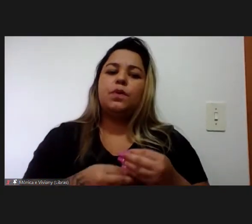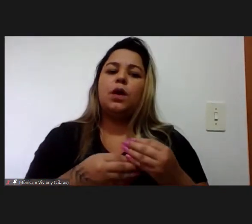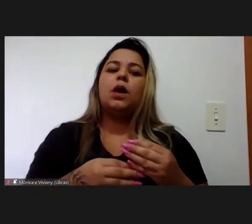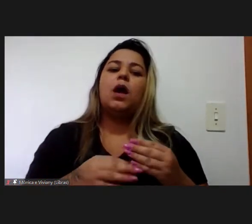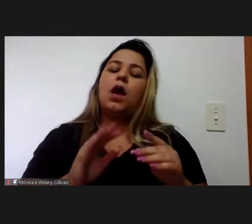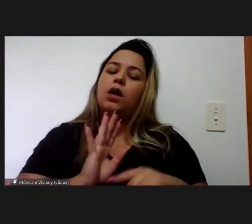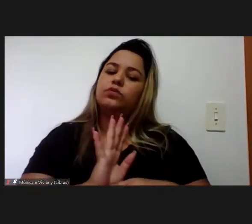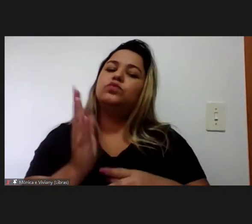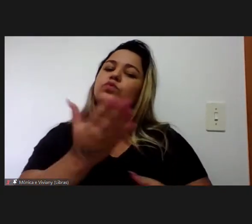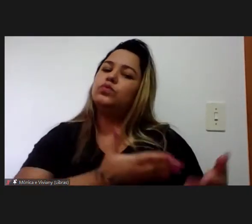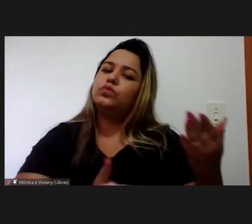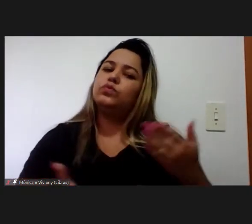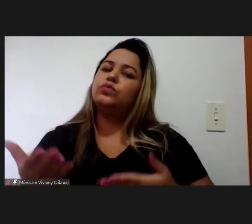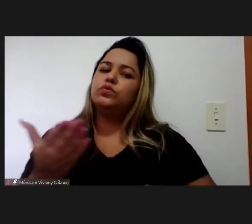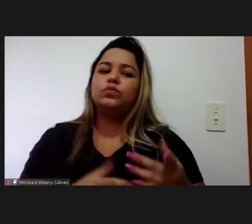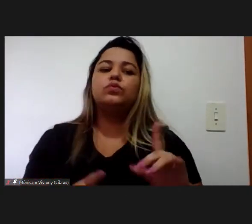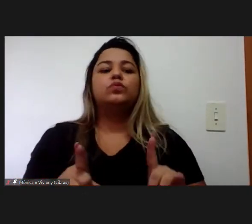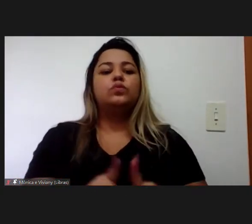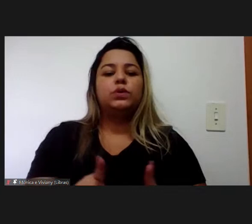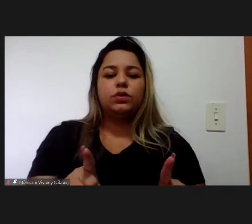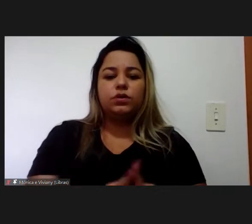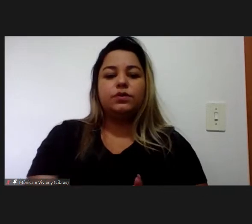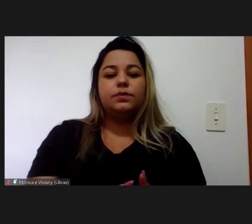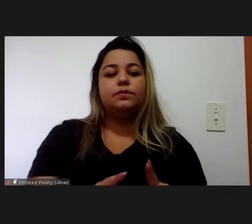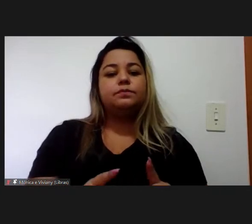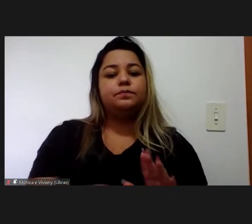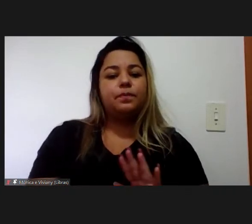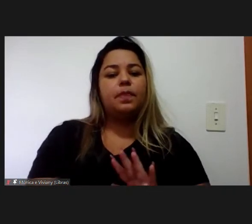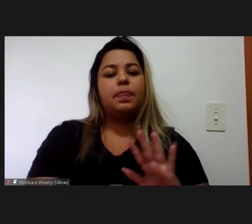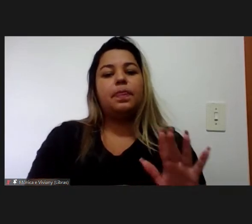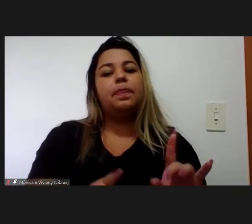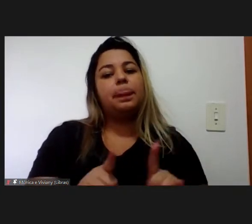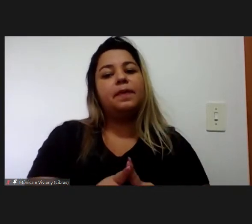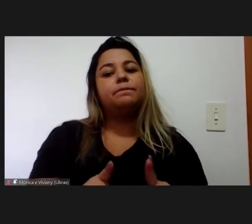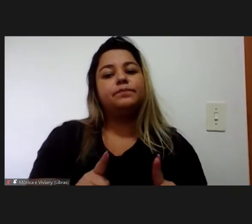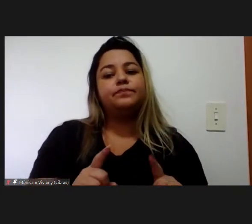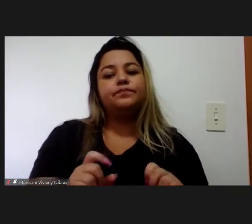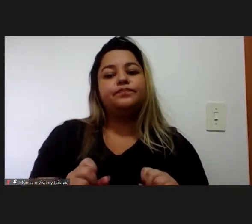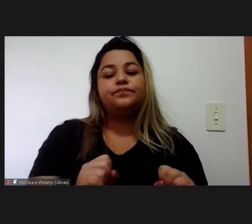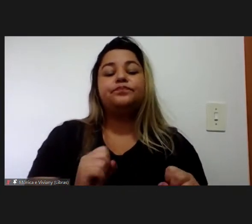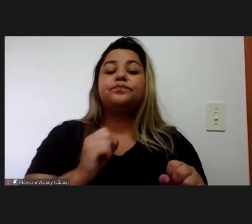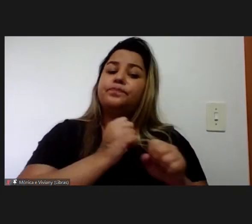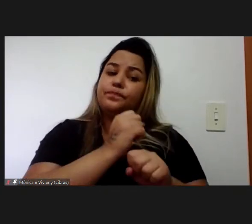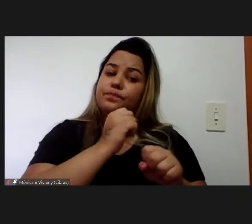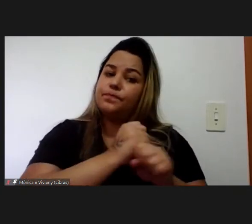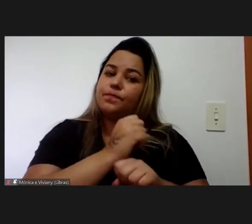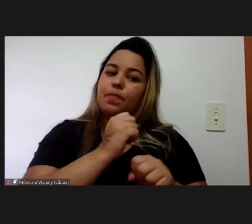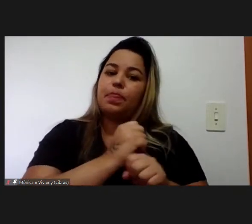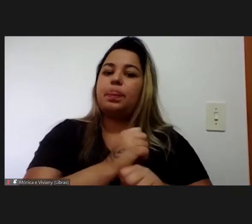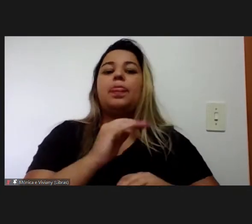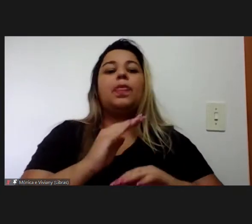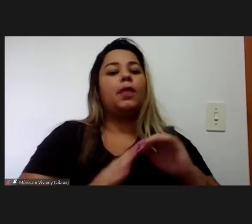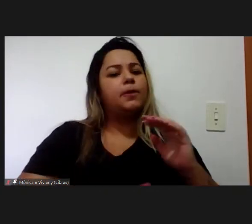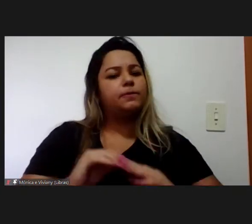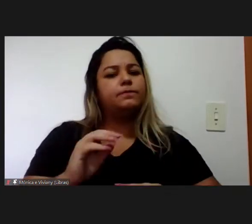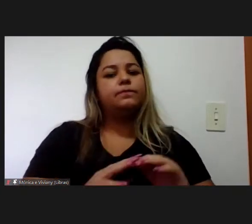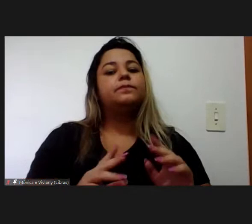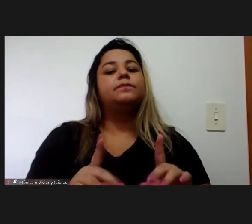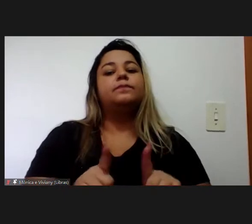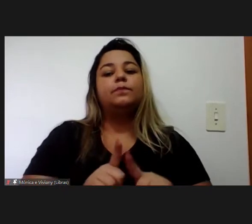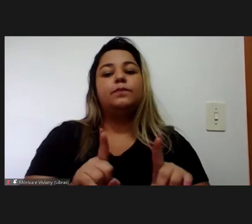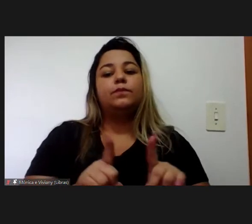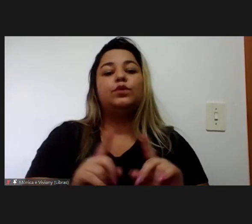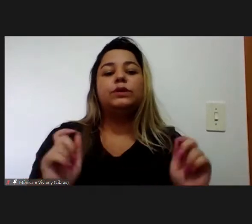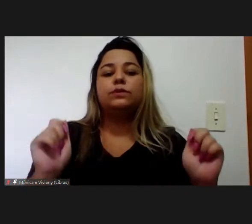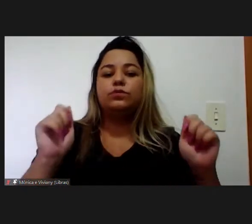contributed for these efforts, possibly making it able to identify potentialities for the construction of vaccines